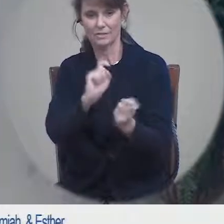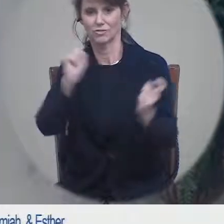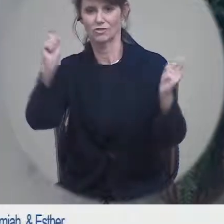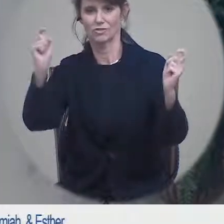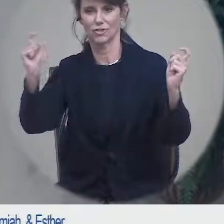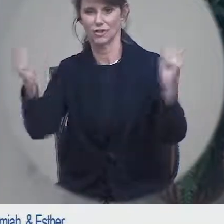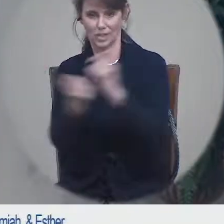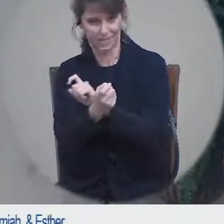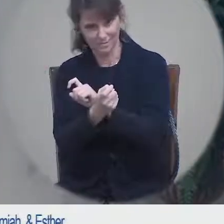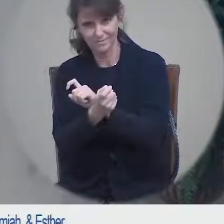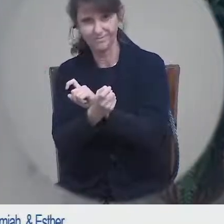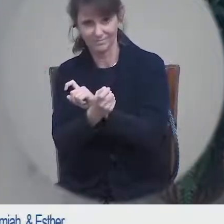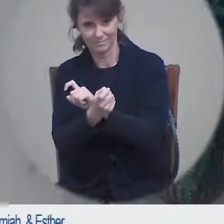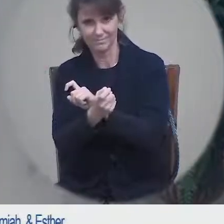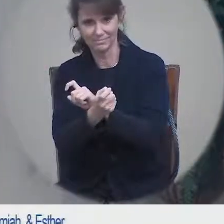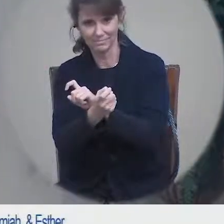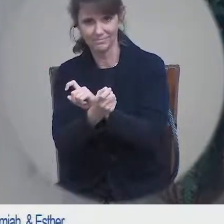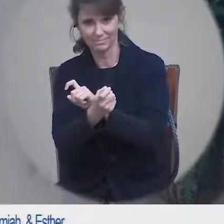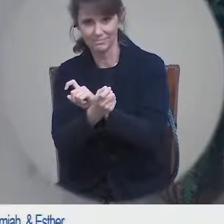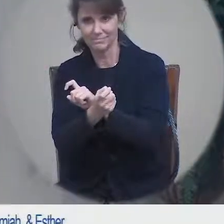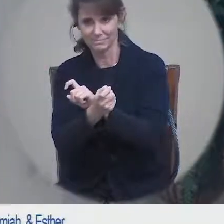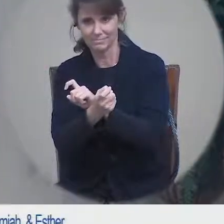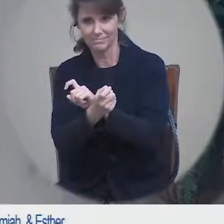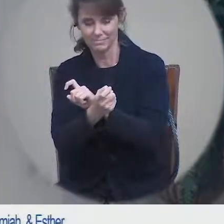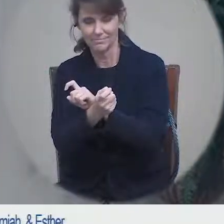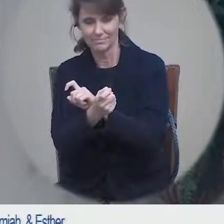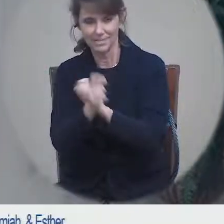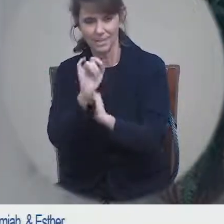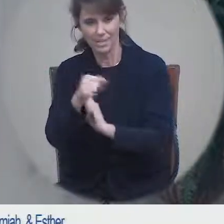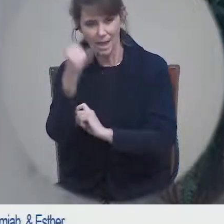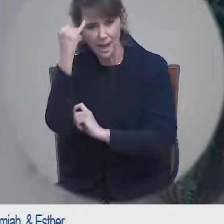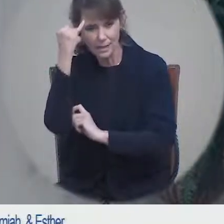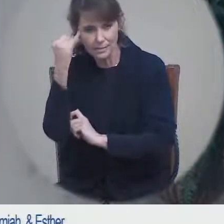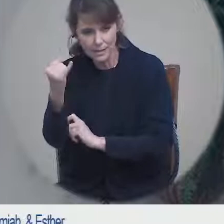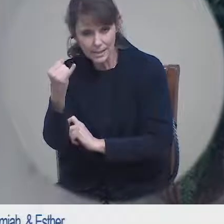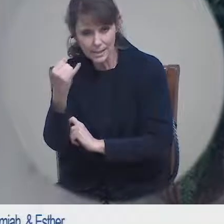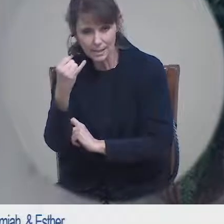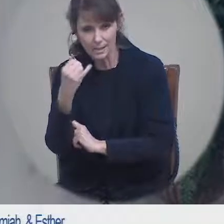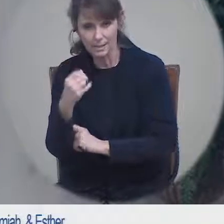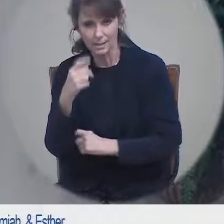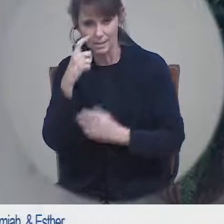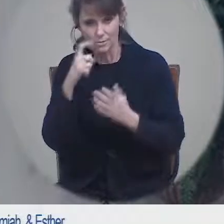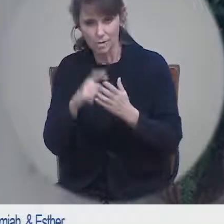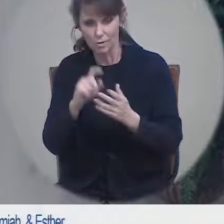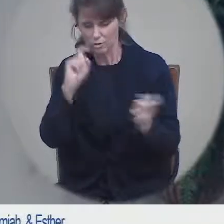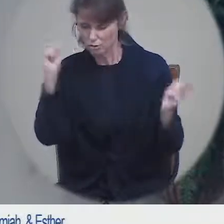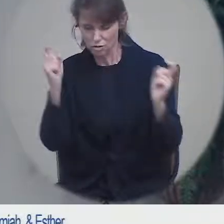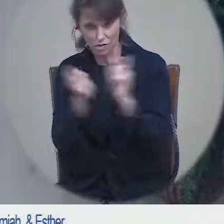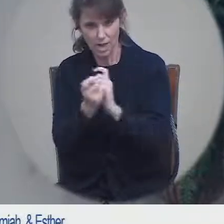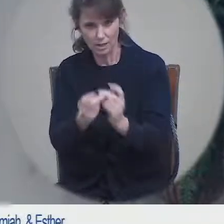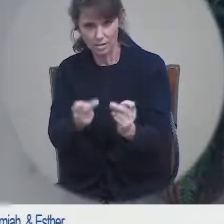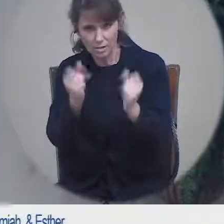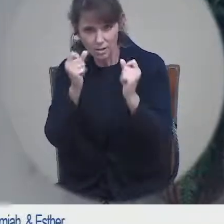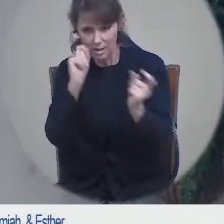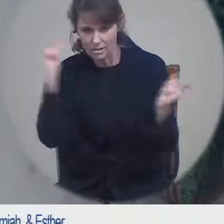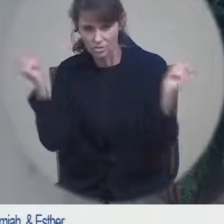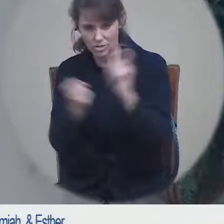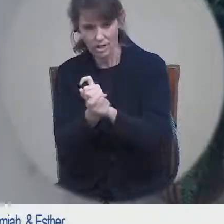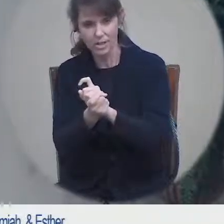that idea and think about that, when you see that type of reversal, you see that type of turning, that type of